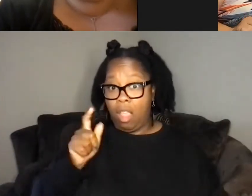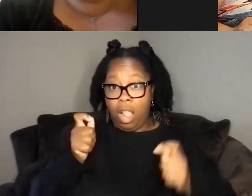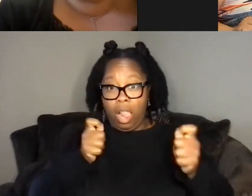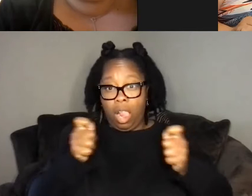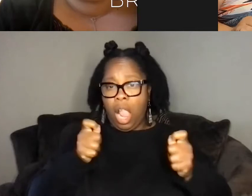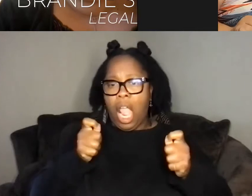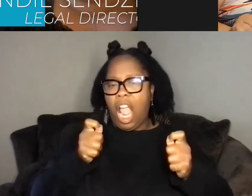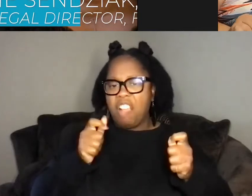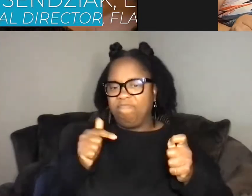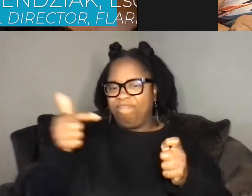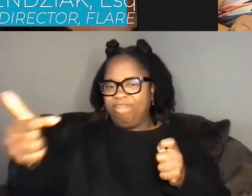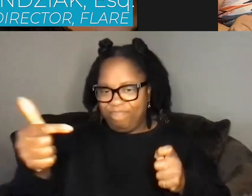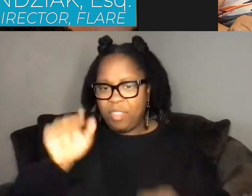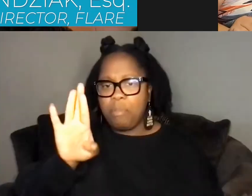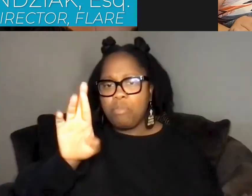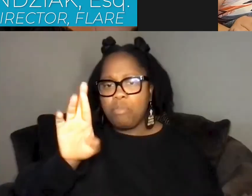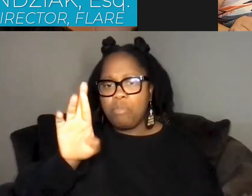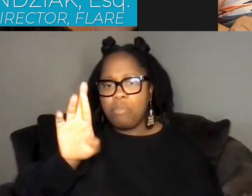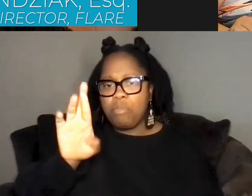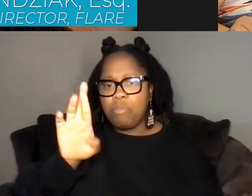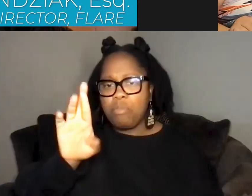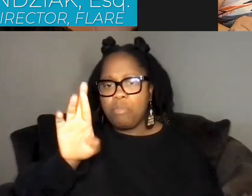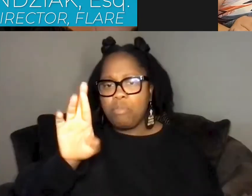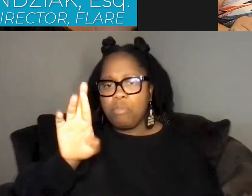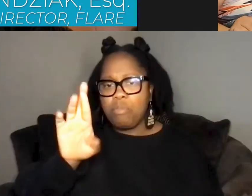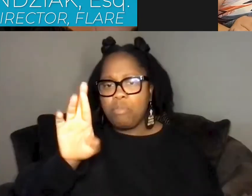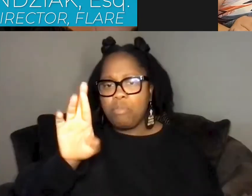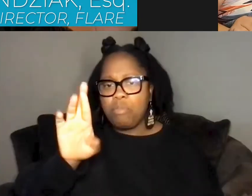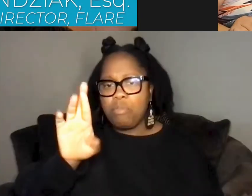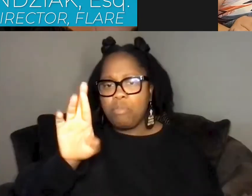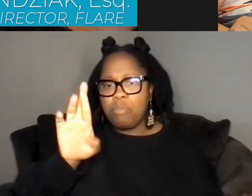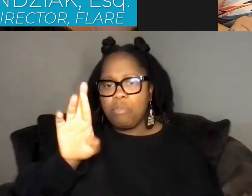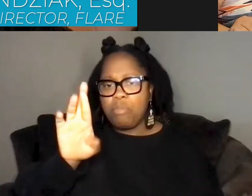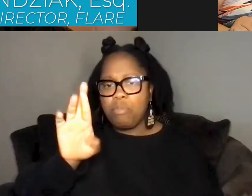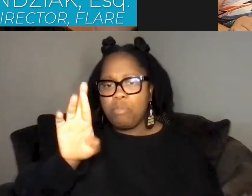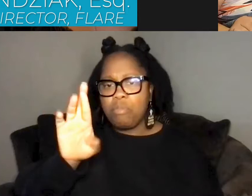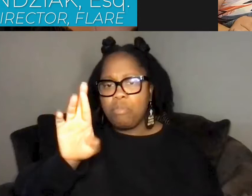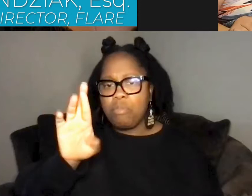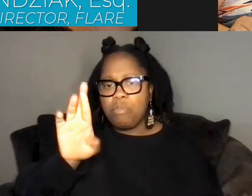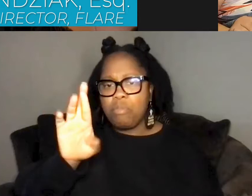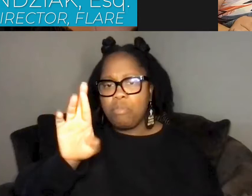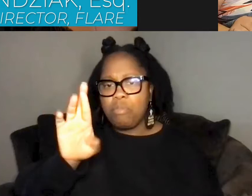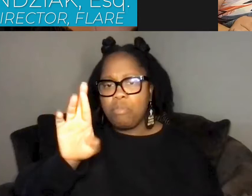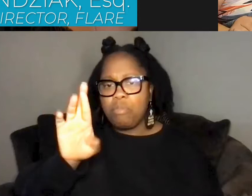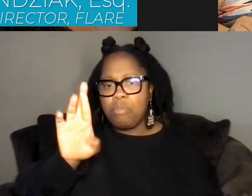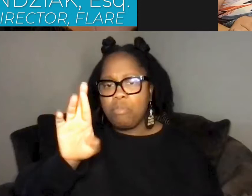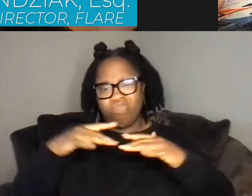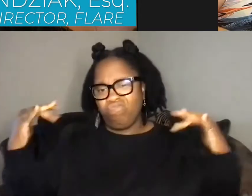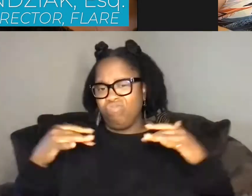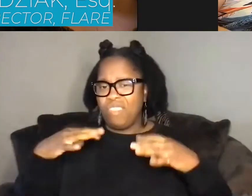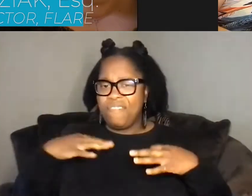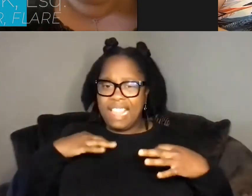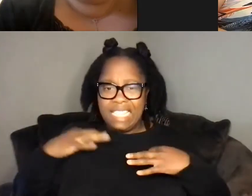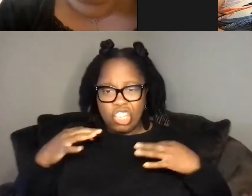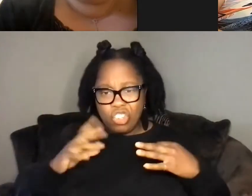legal director Brandie Sendziak, Esquire. FLAIR is supported by an array of dedicated volunteers, and for more